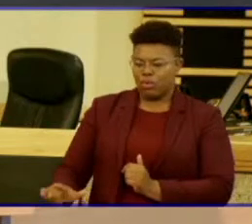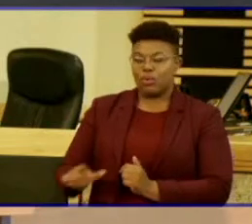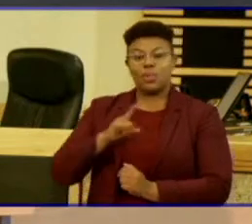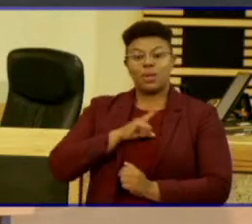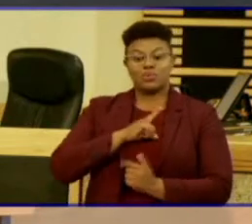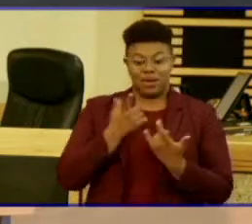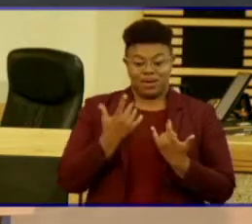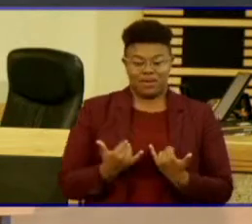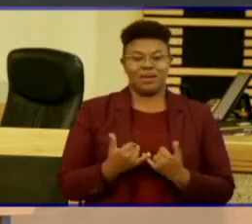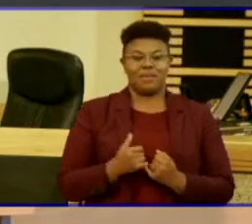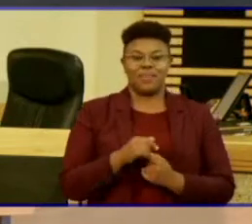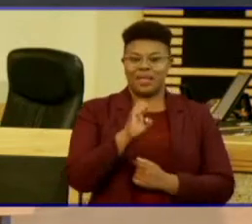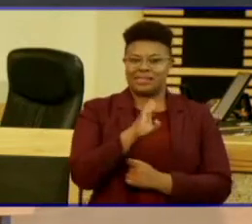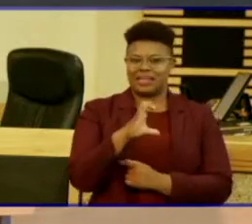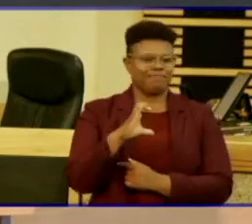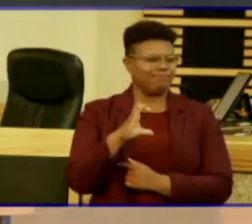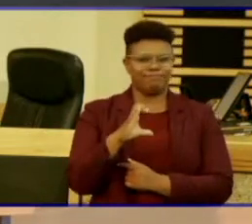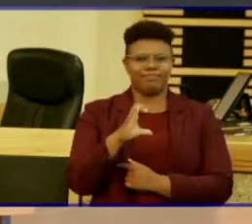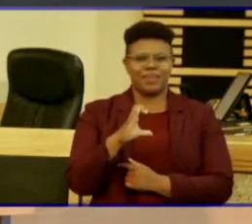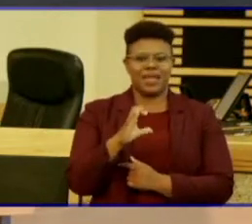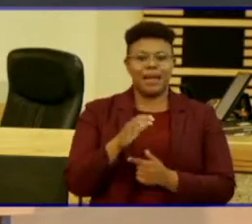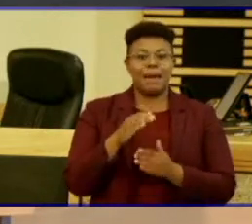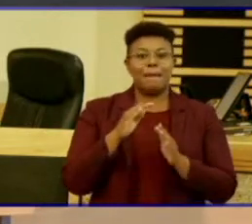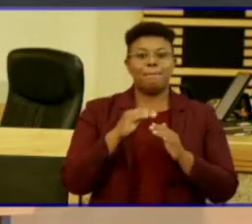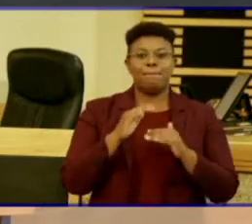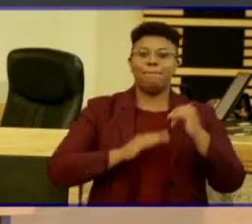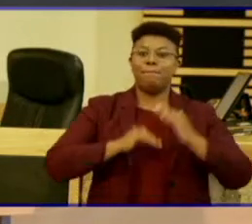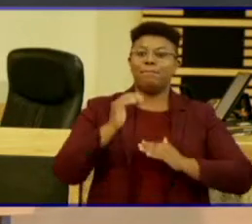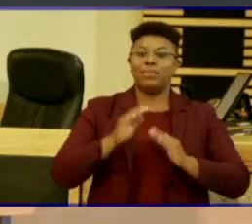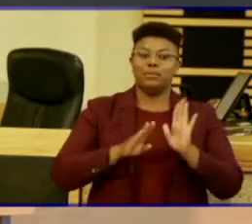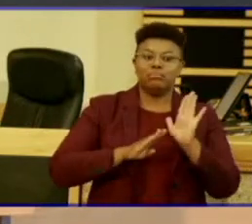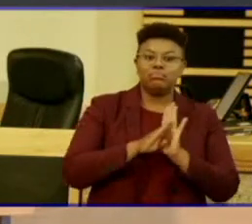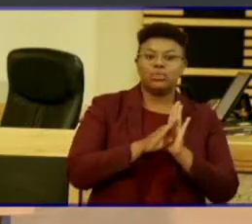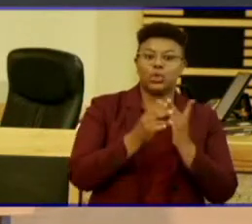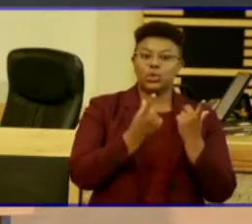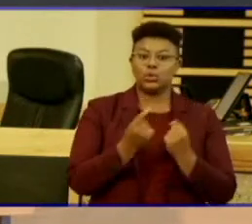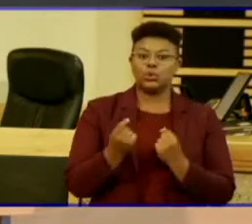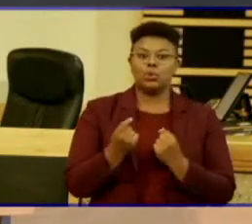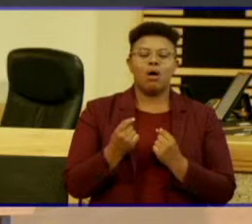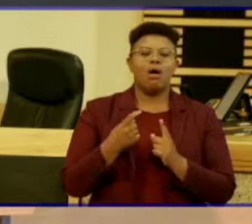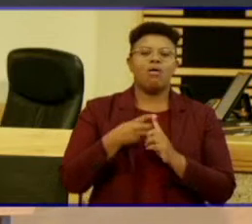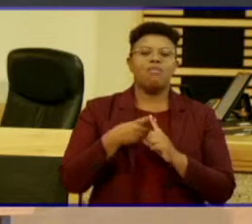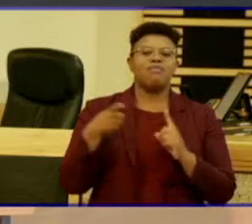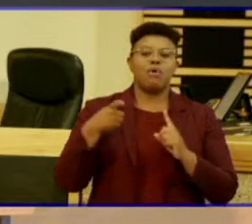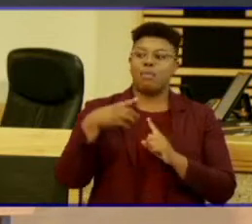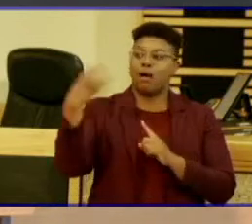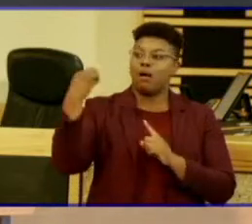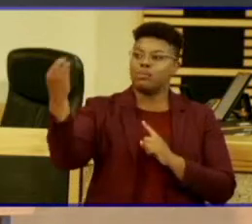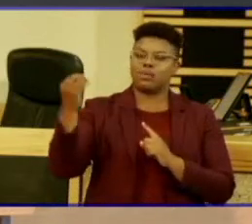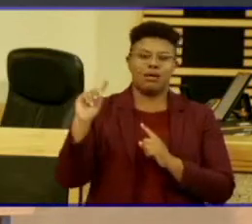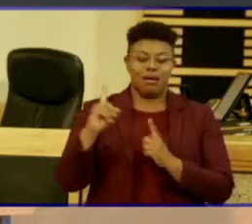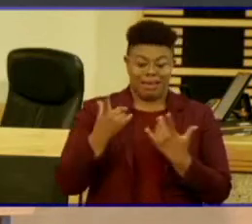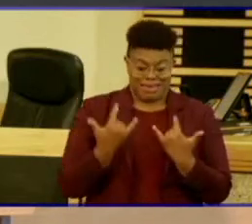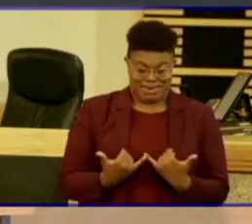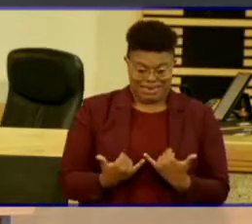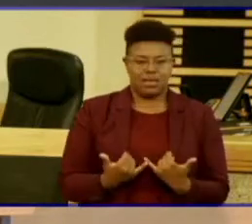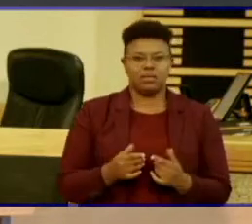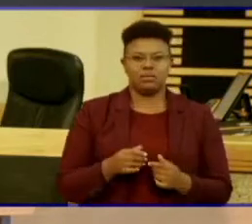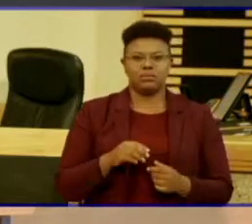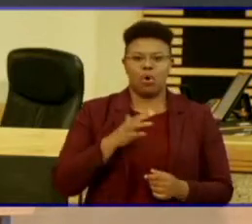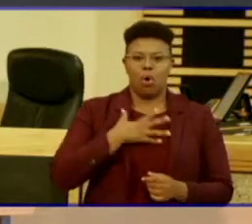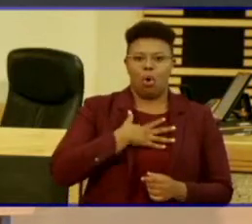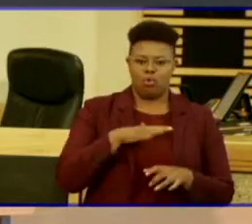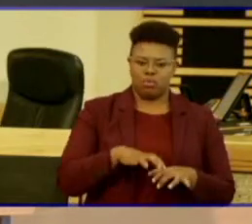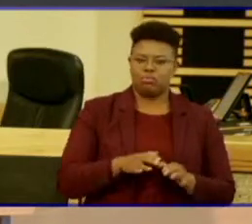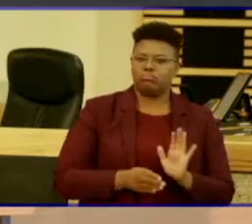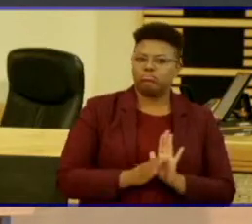place as a key player in the infrastructure space. Through our efforts in the Kaoleza PMO and the Kuga